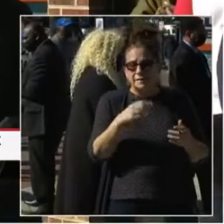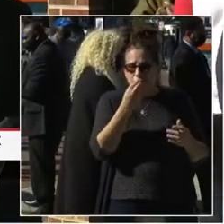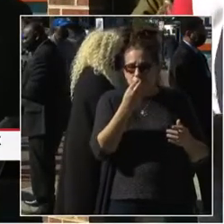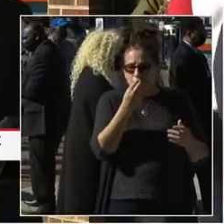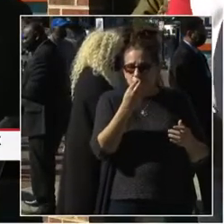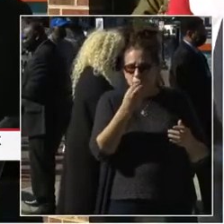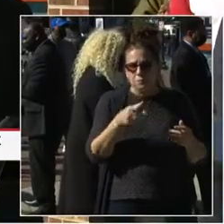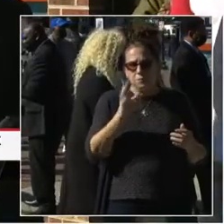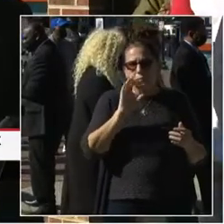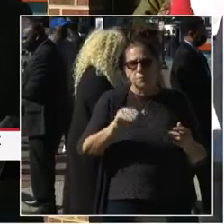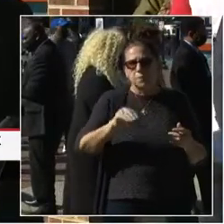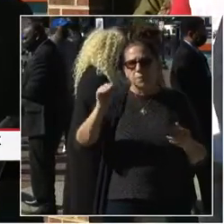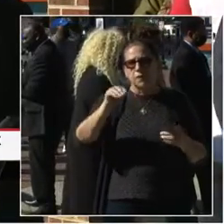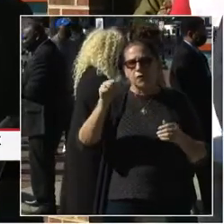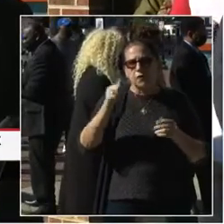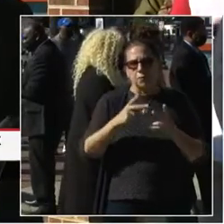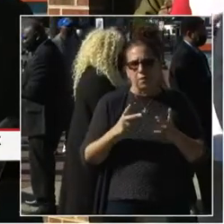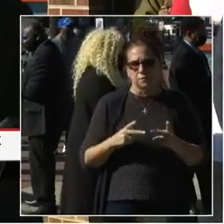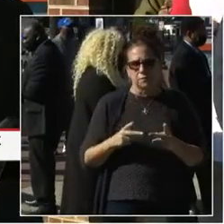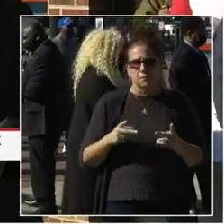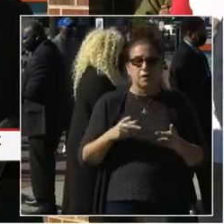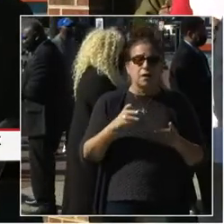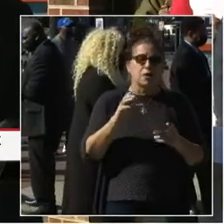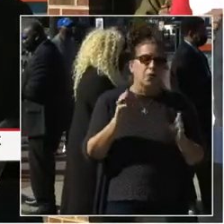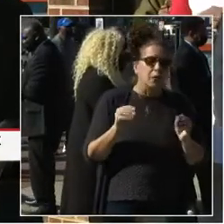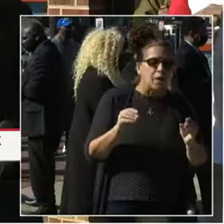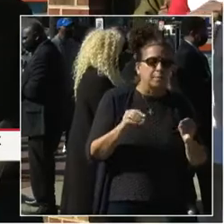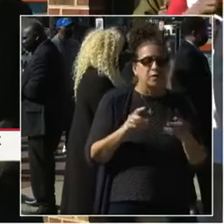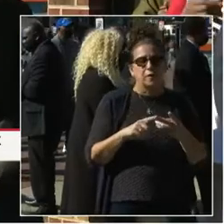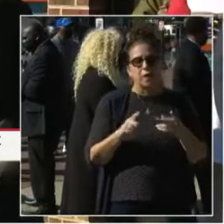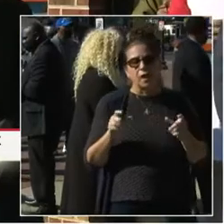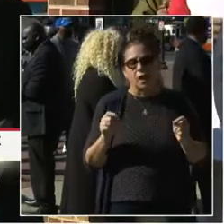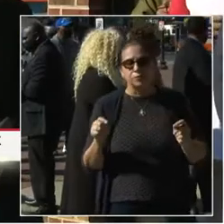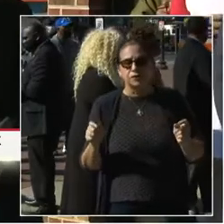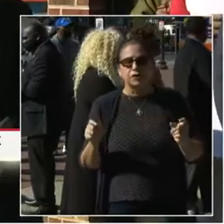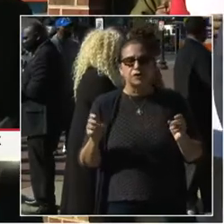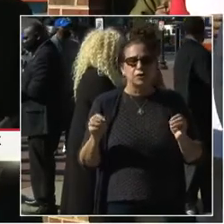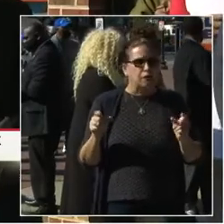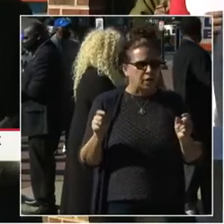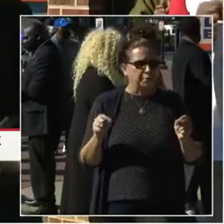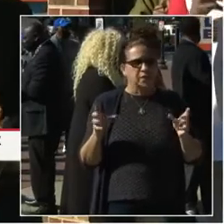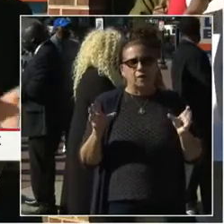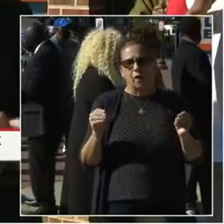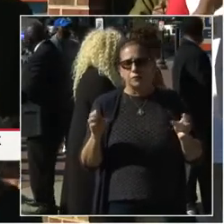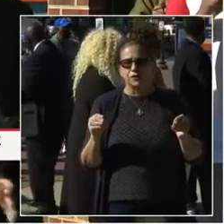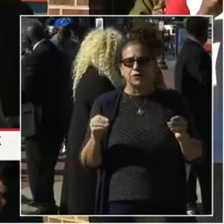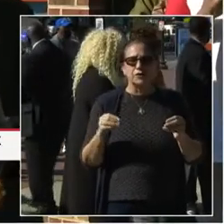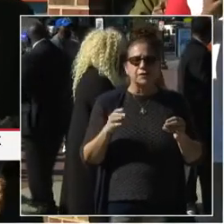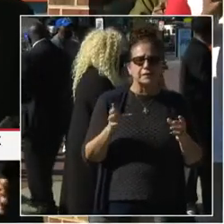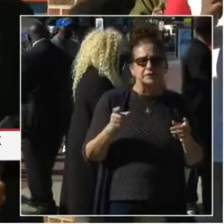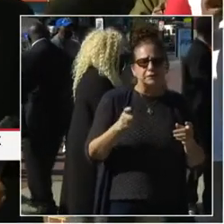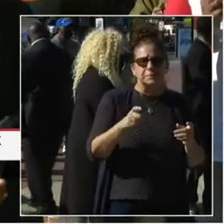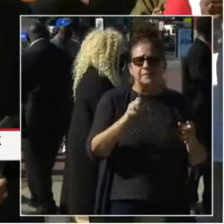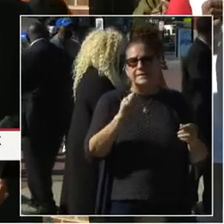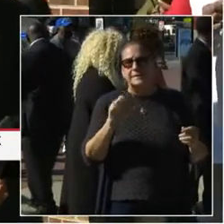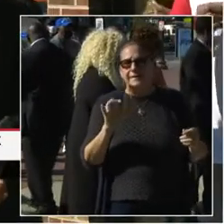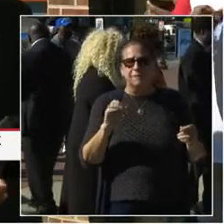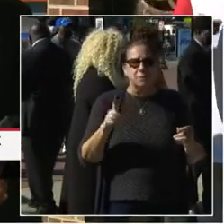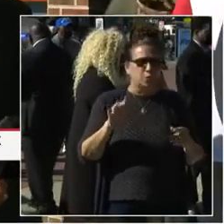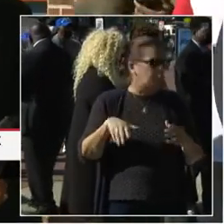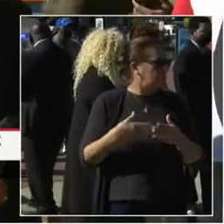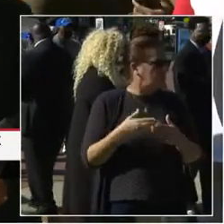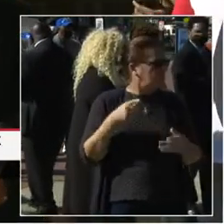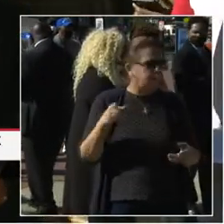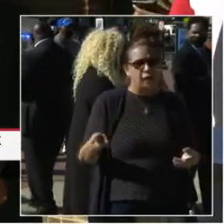life. So they could accommodate other vendors, but I think what's important to us is that it continue to be a seafood